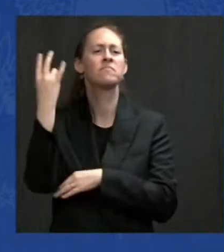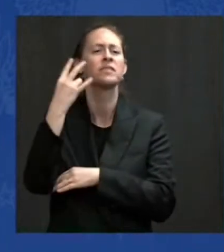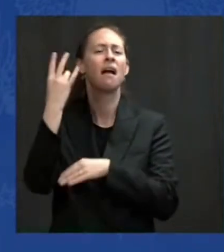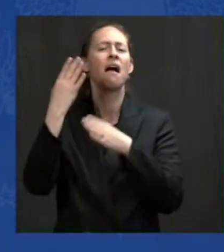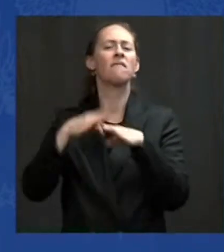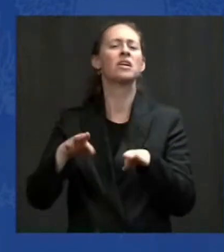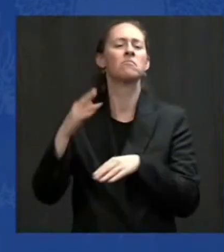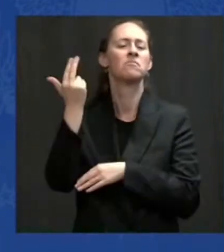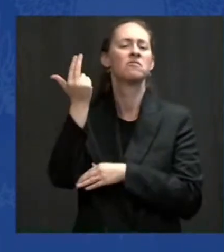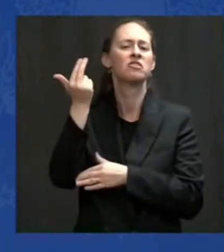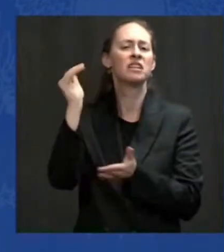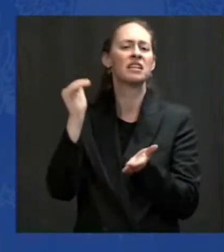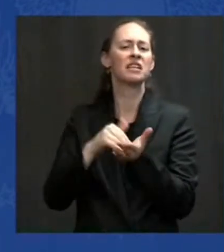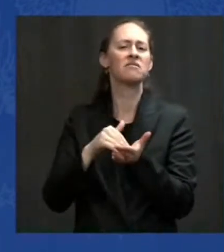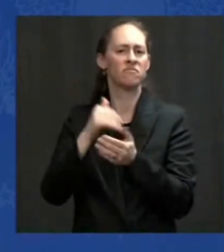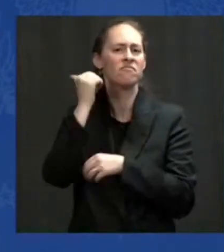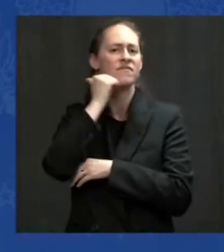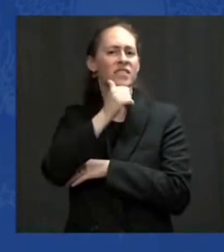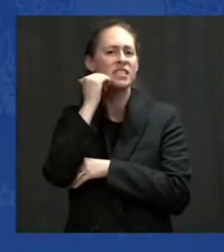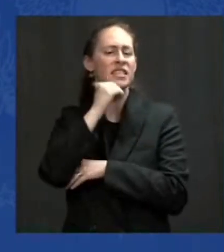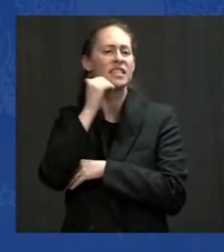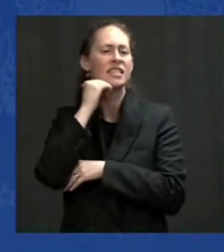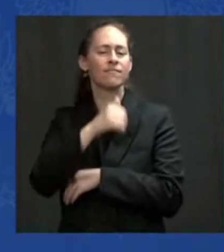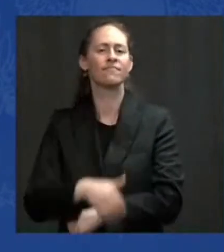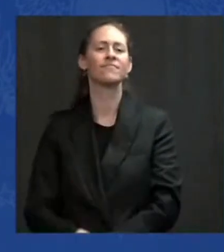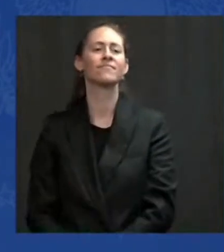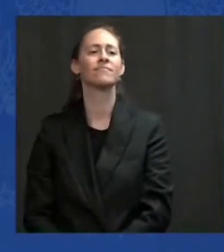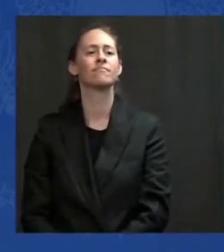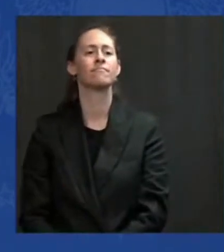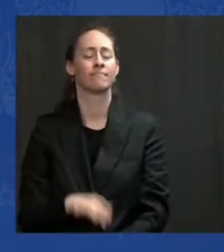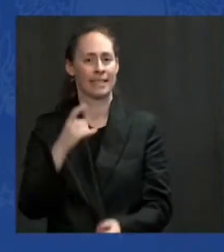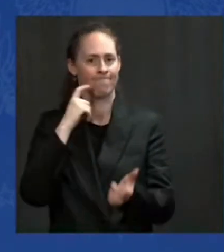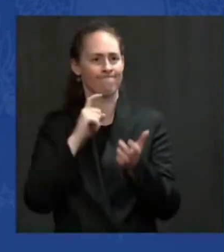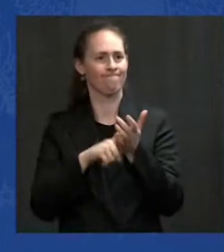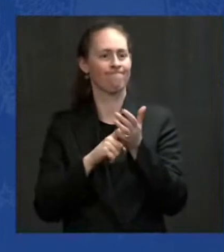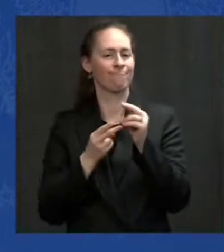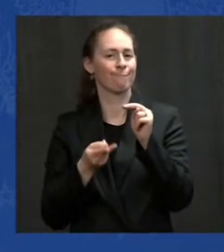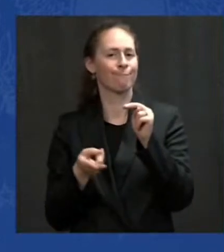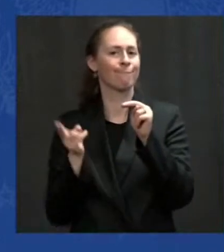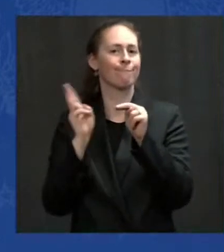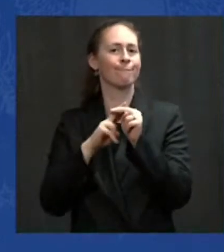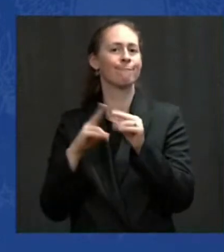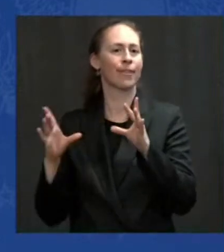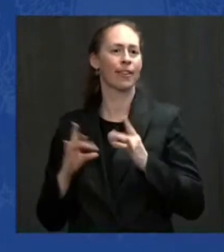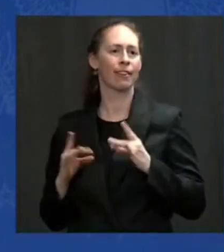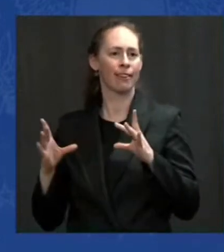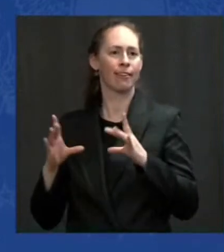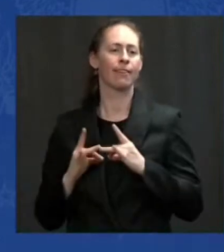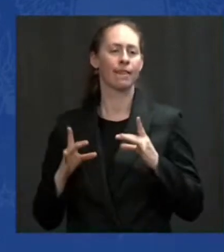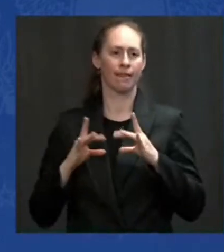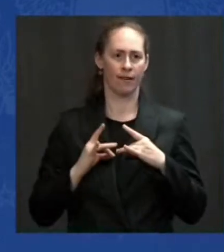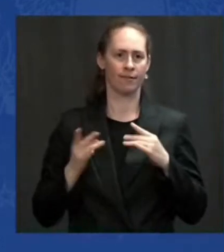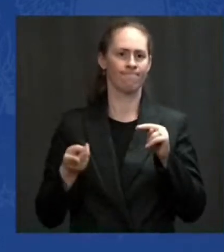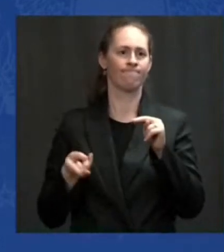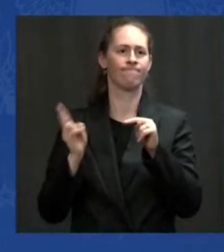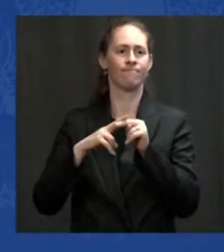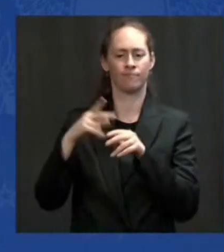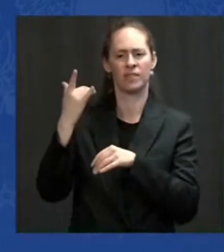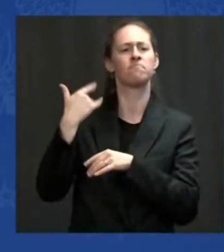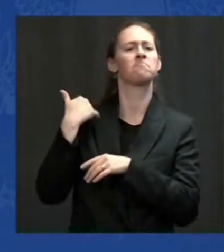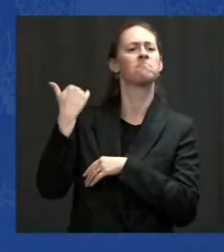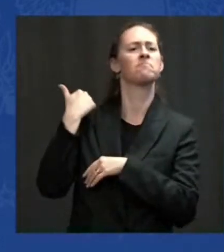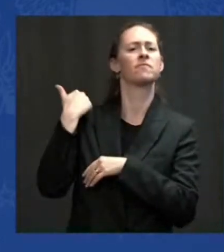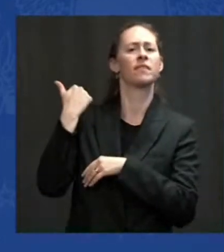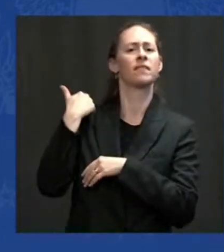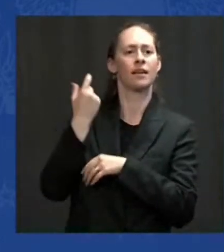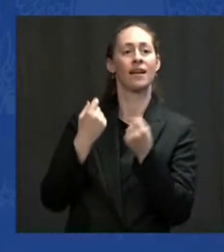cases per day, and this represents an increase in cases of nearly 11% from the prior 7-day average. The